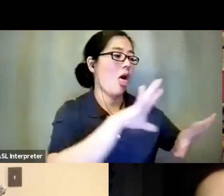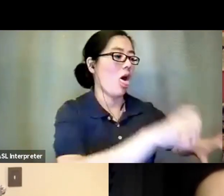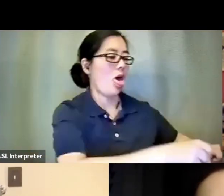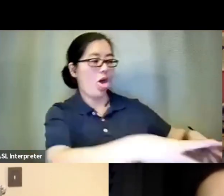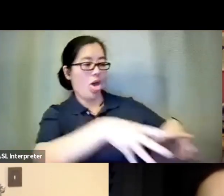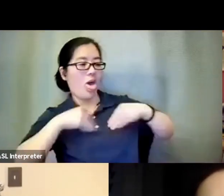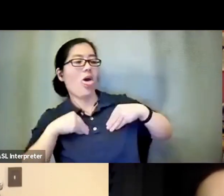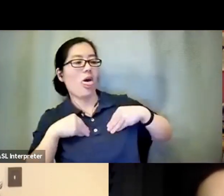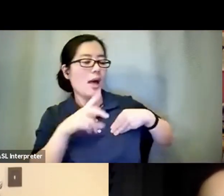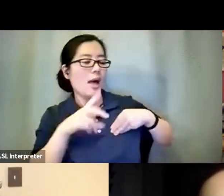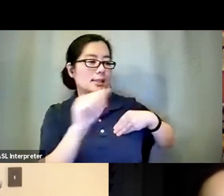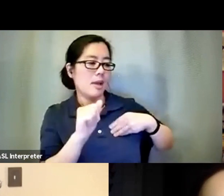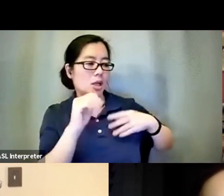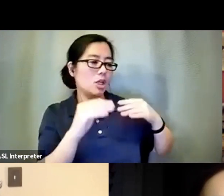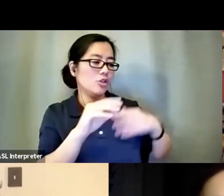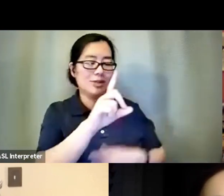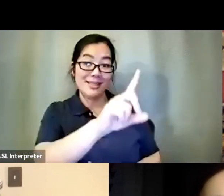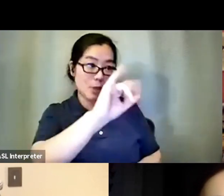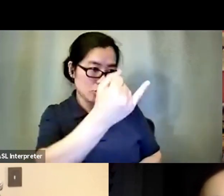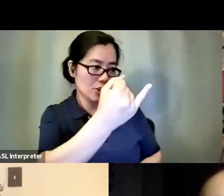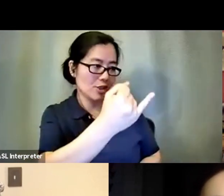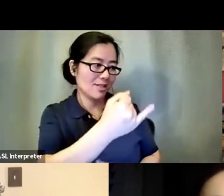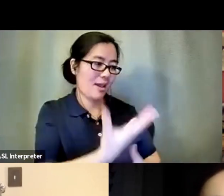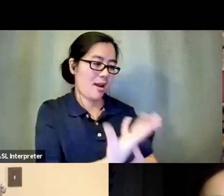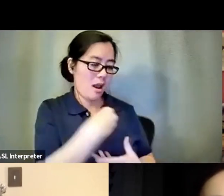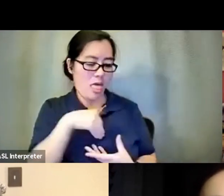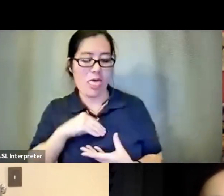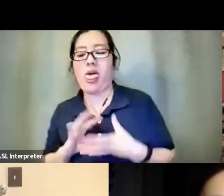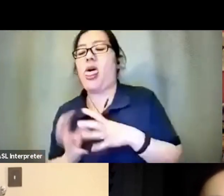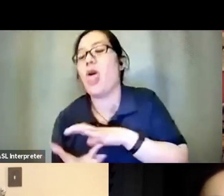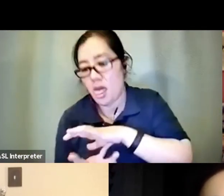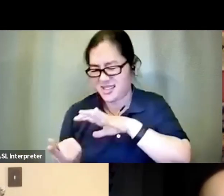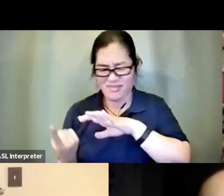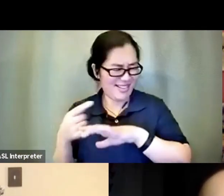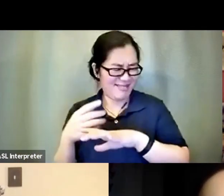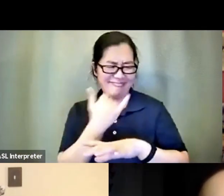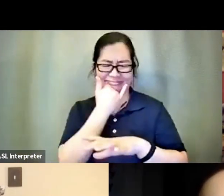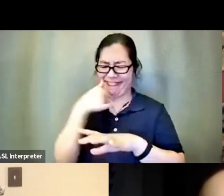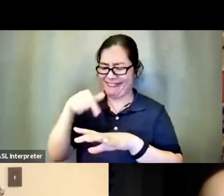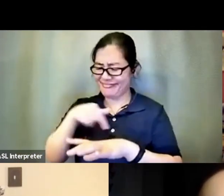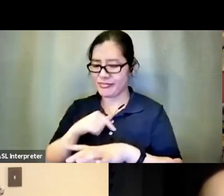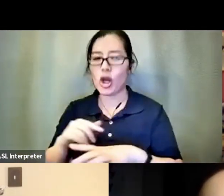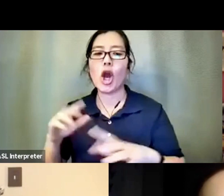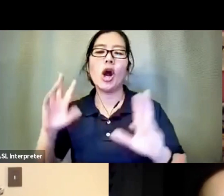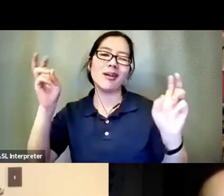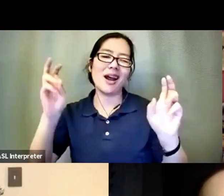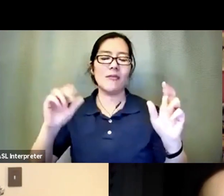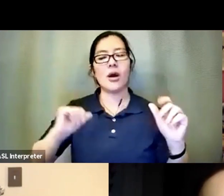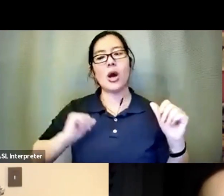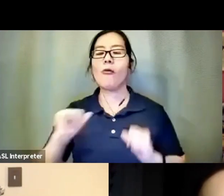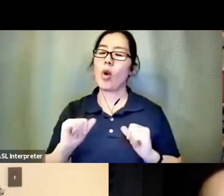justice and turn it into something that it is not to make them feel good about themselves? Performative disability